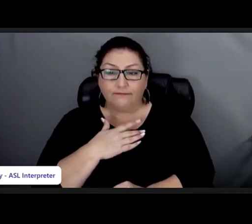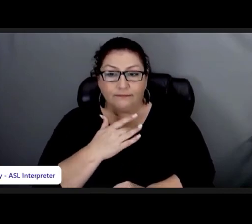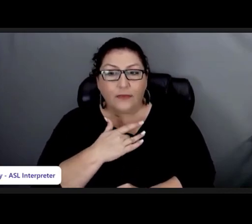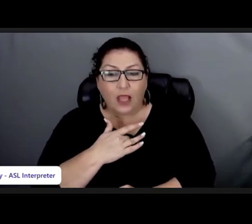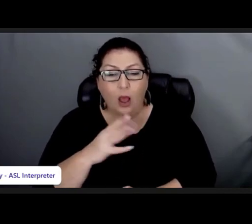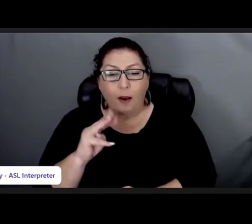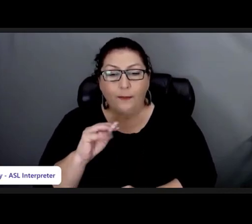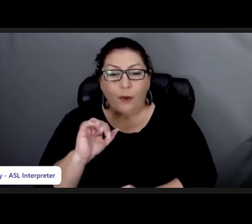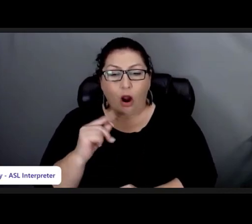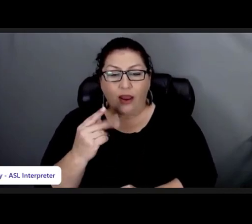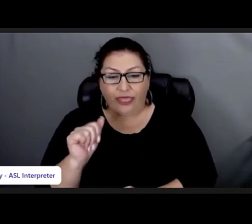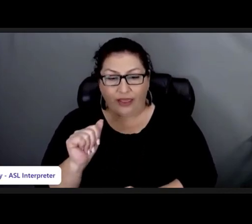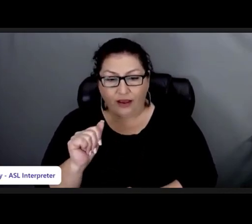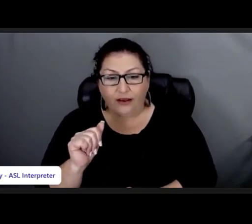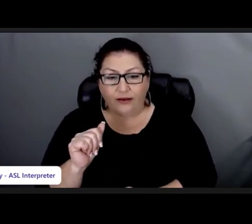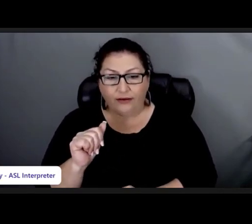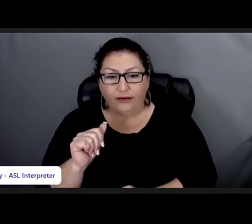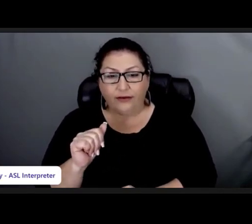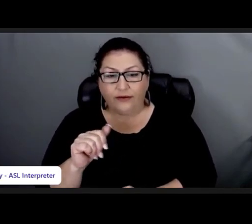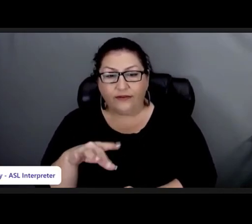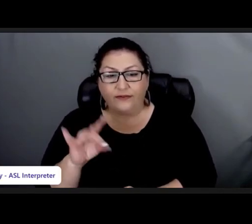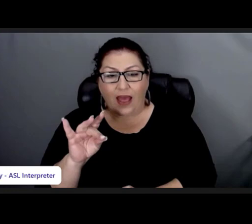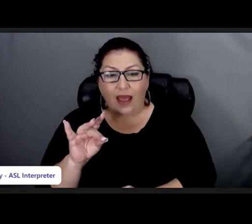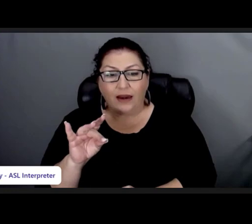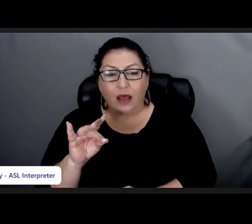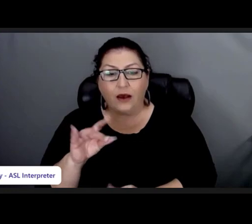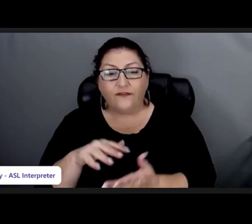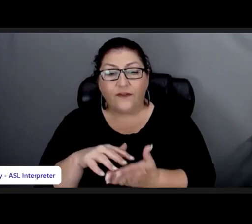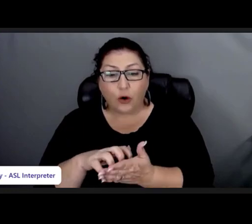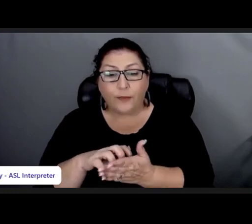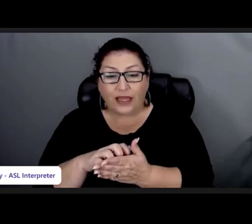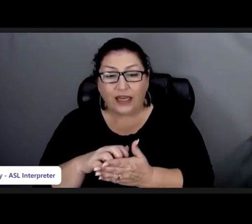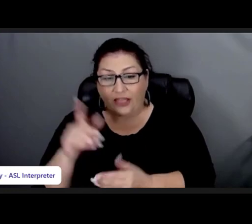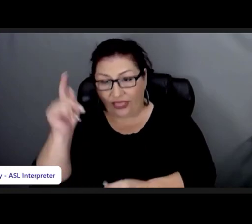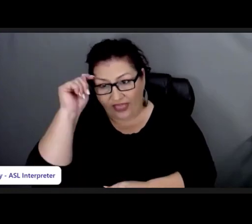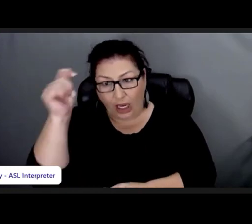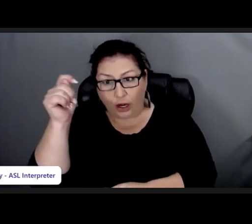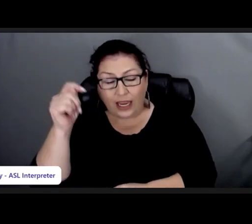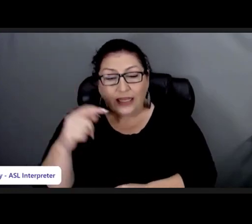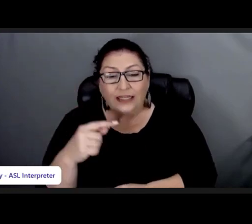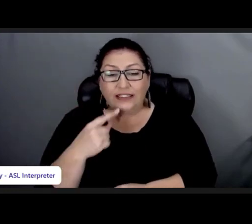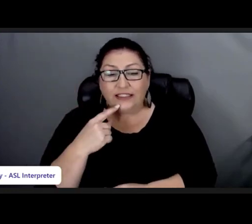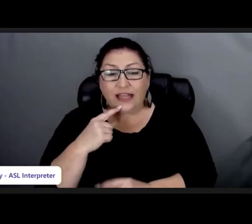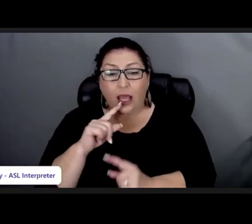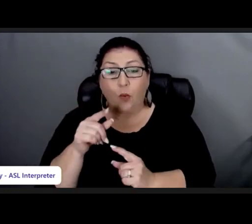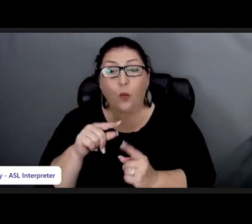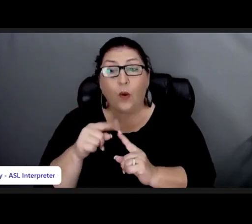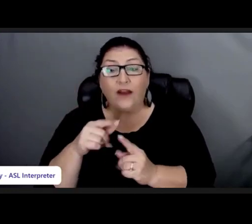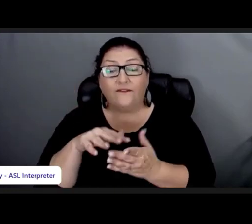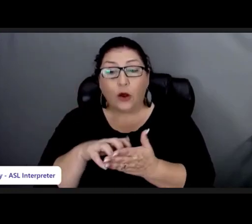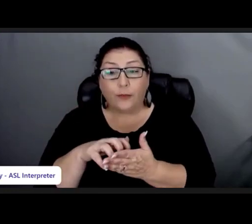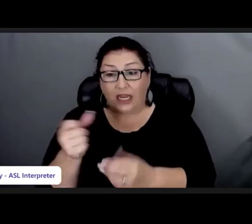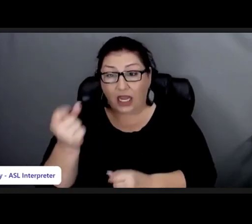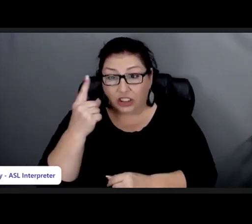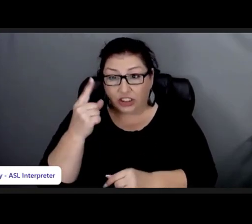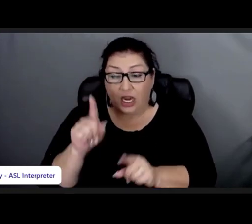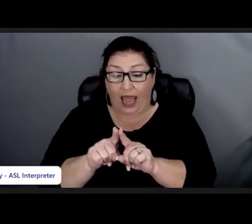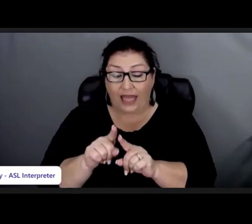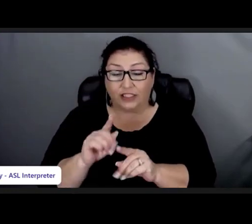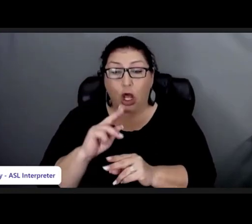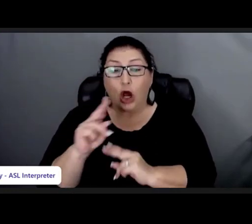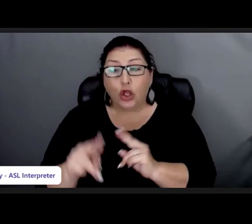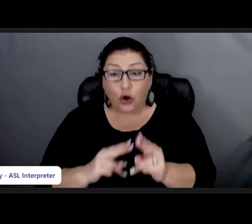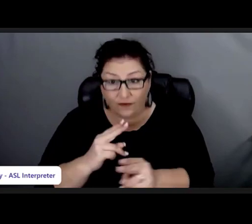Martha Feynman's vulnerability theory, which states that when vulnerability is understood as a universal constant,